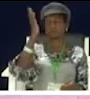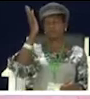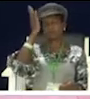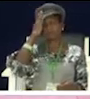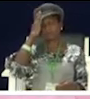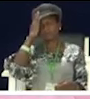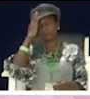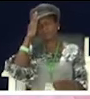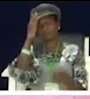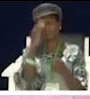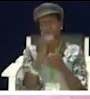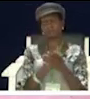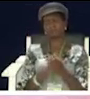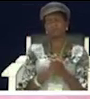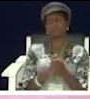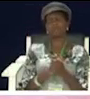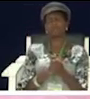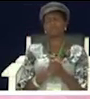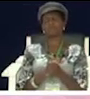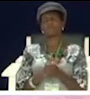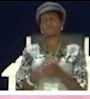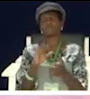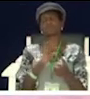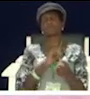Yes, I know.